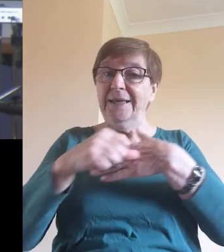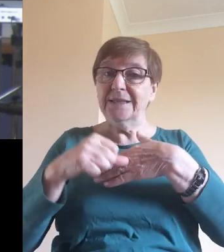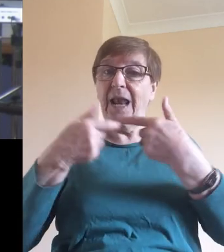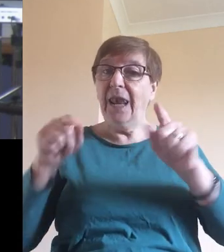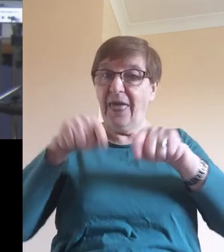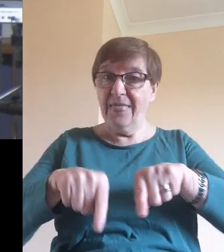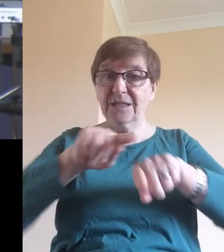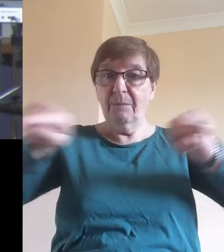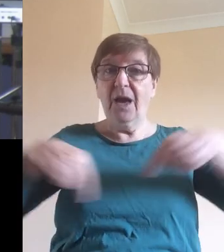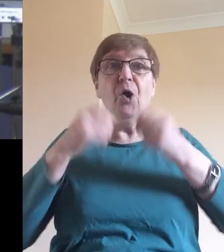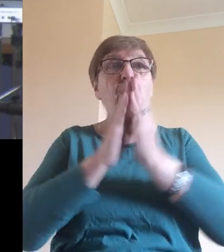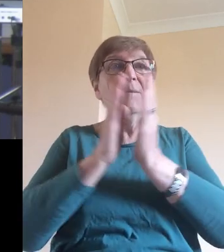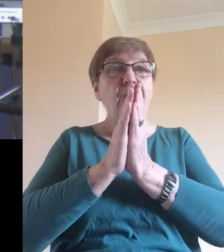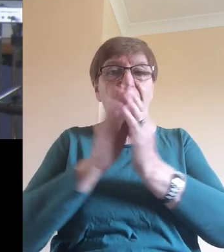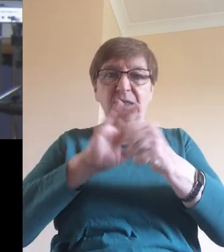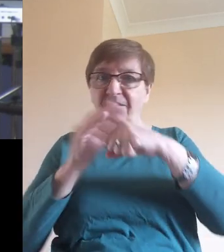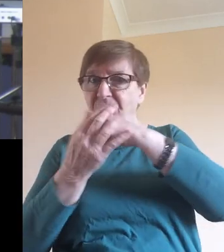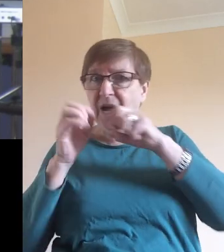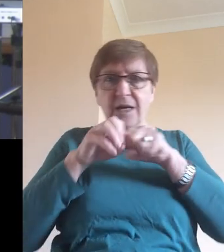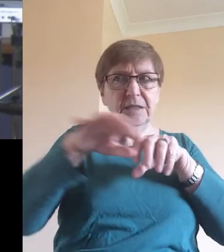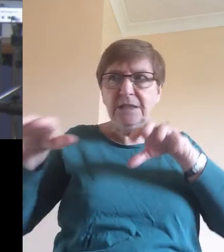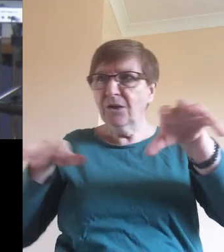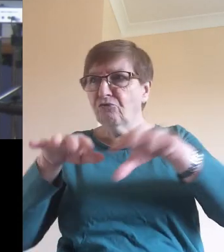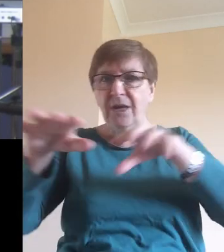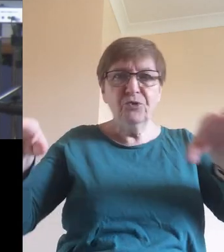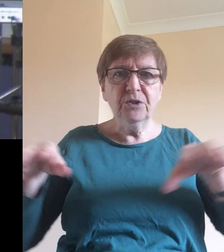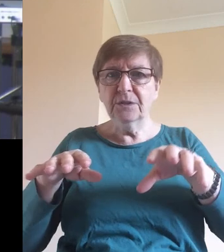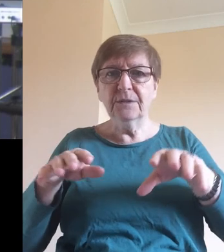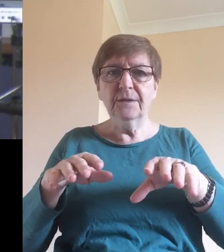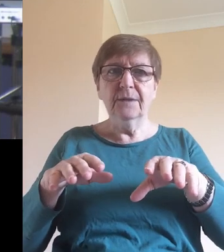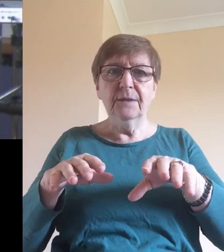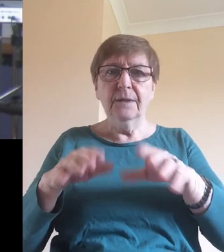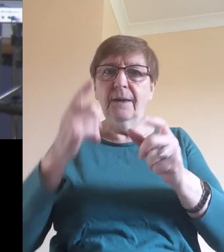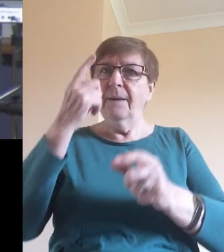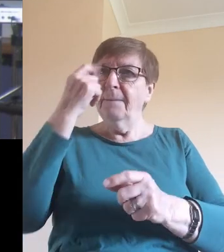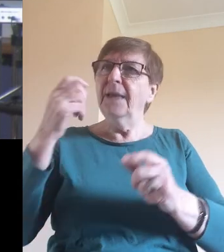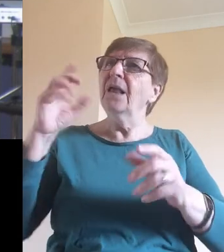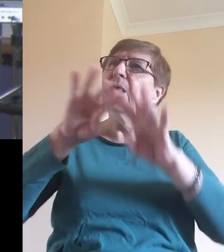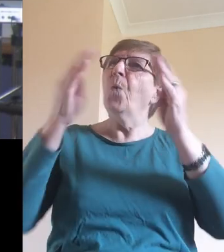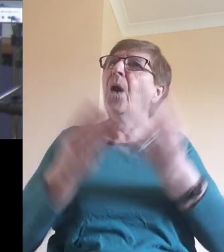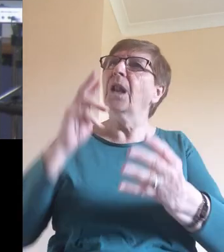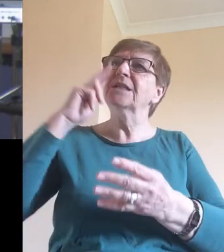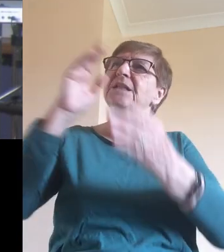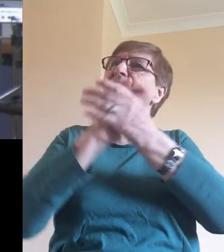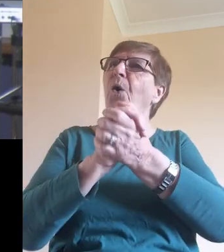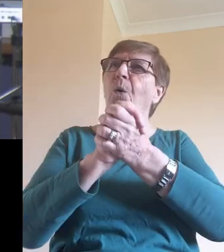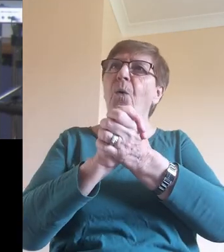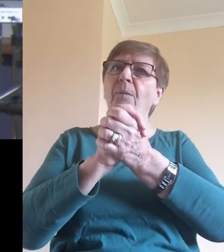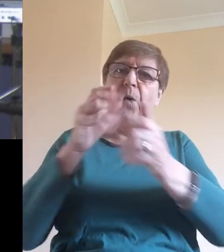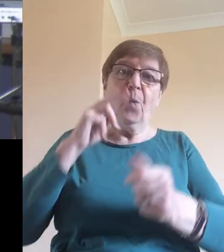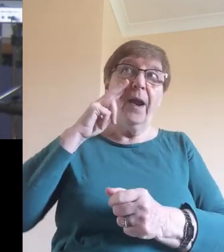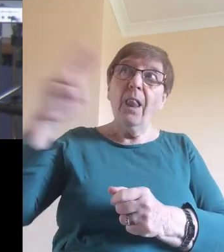prayer. As the virus still rages all around everywhere, may the world see hope when it looks